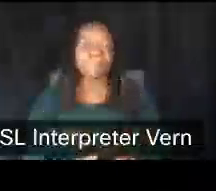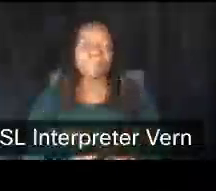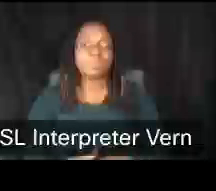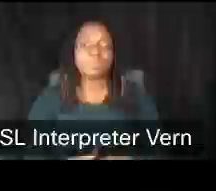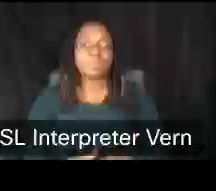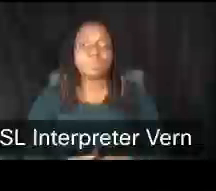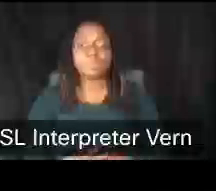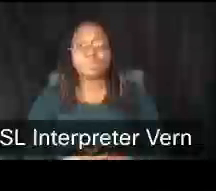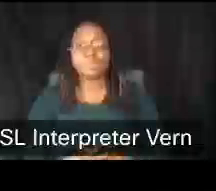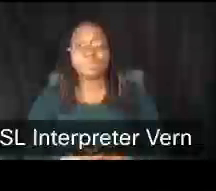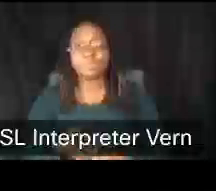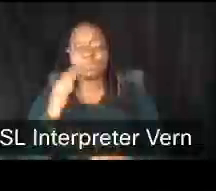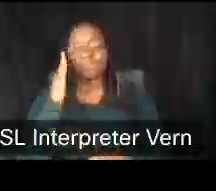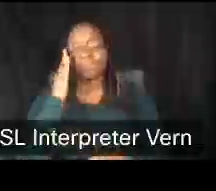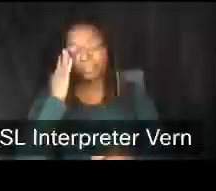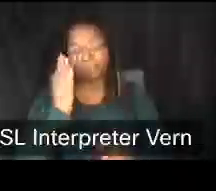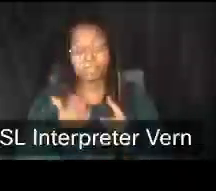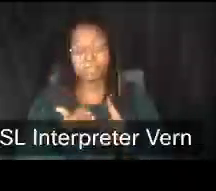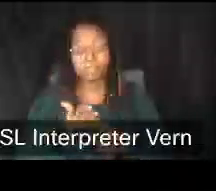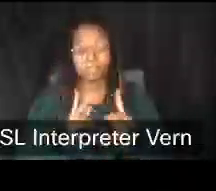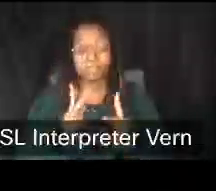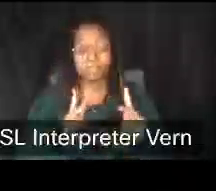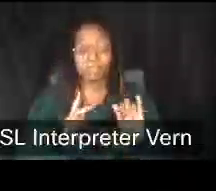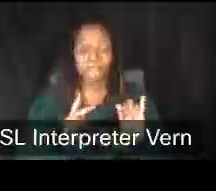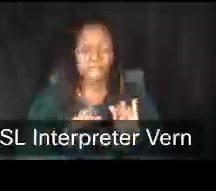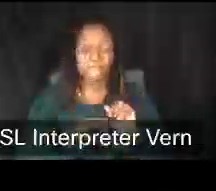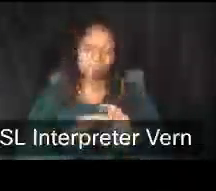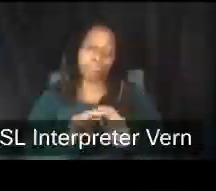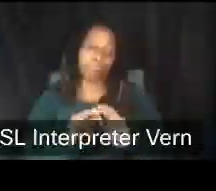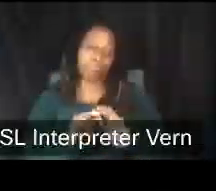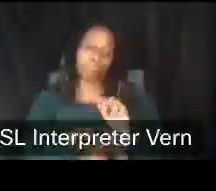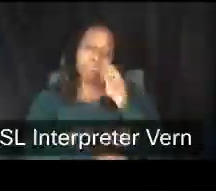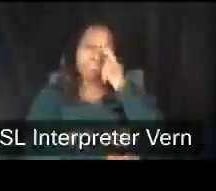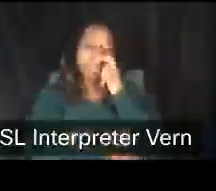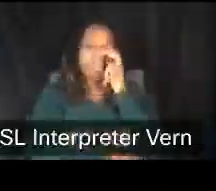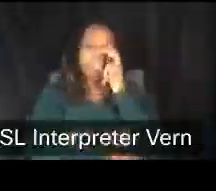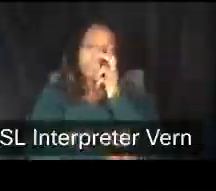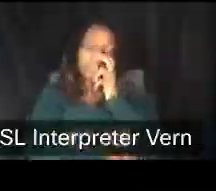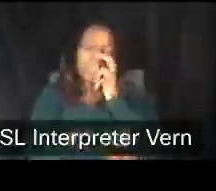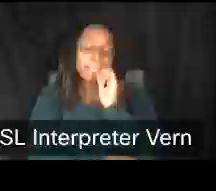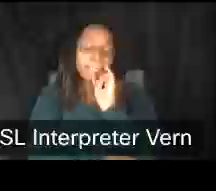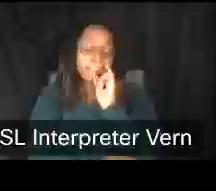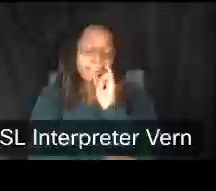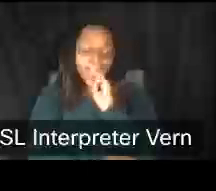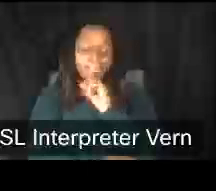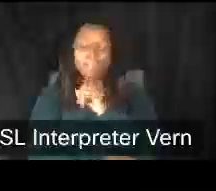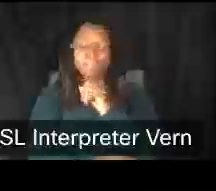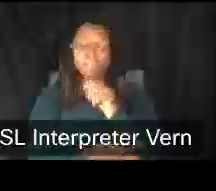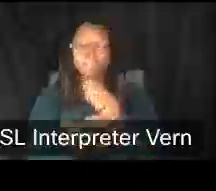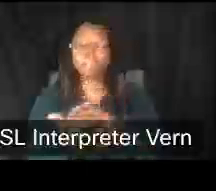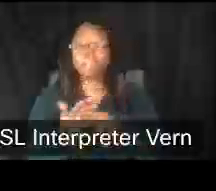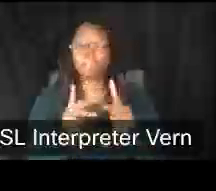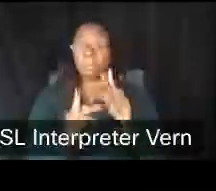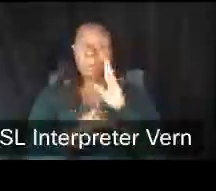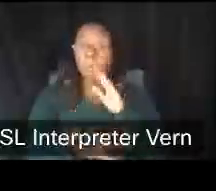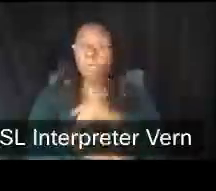sometimes folks were kind of, sitting back and listening and taking it in. And then there were times when folks would lean a little bit